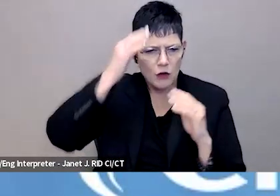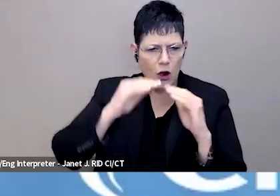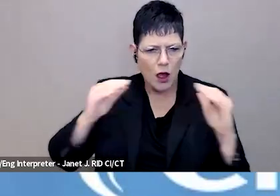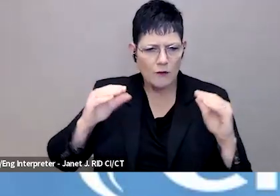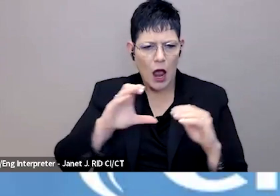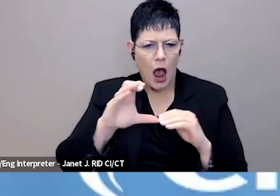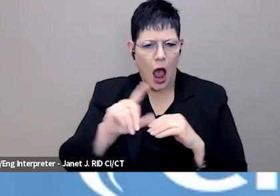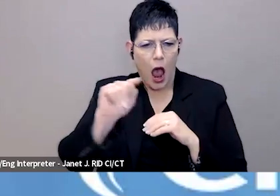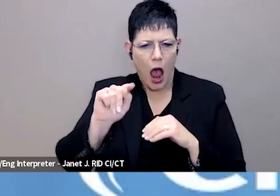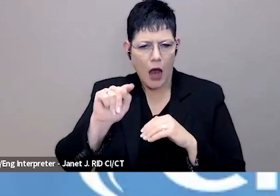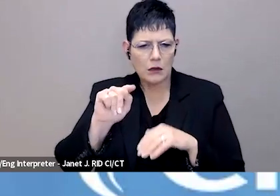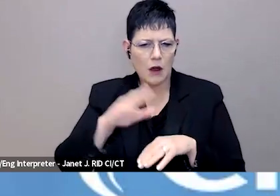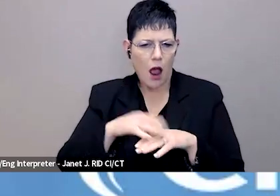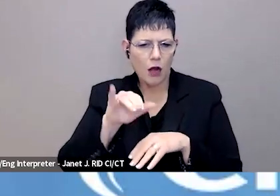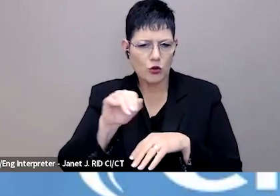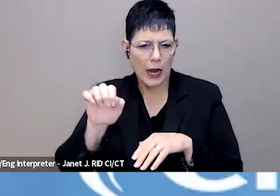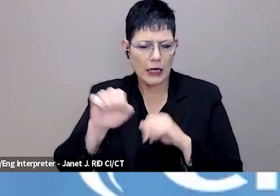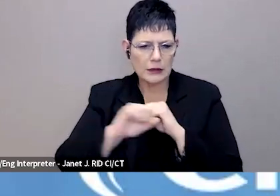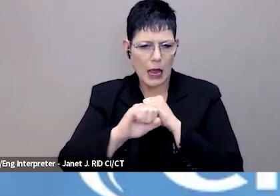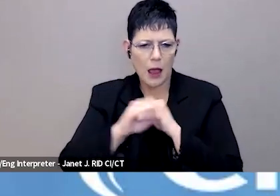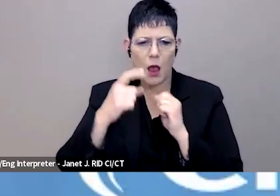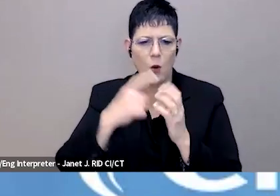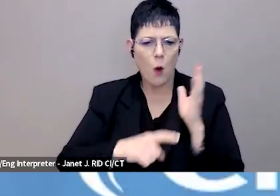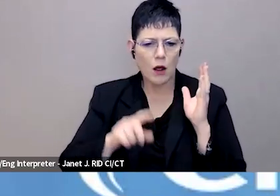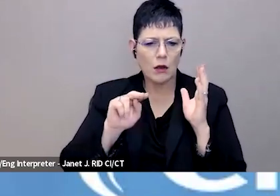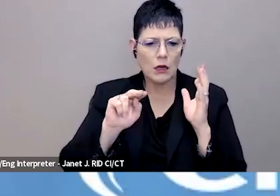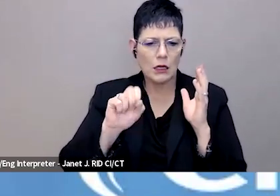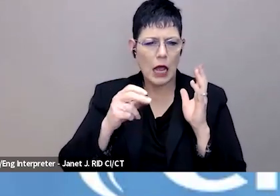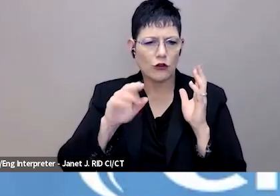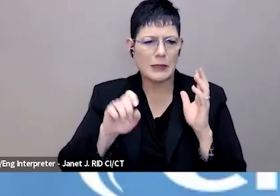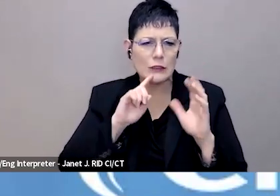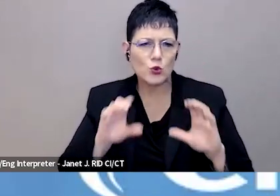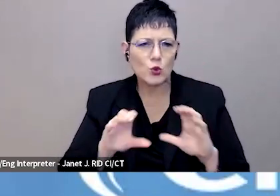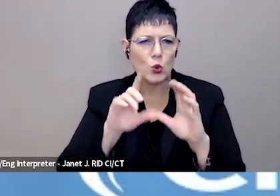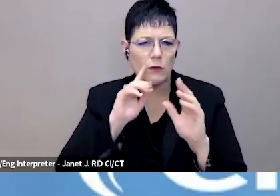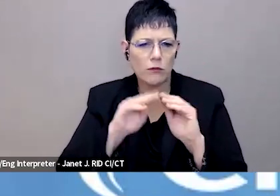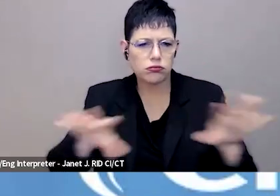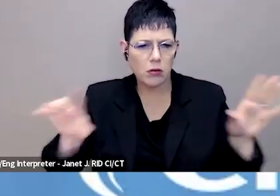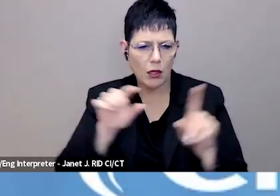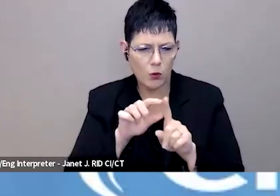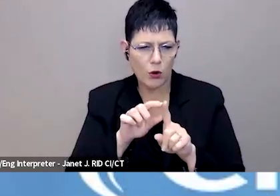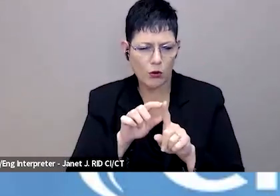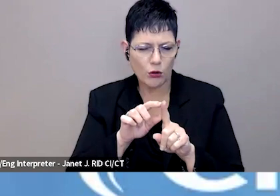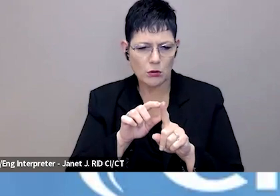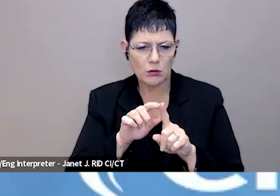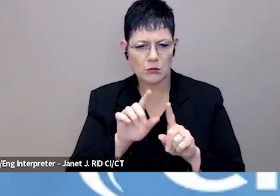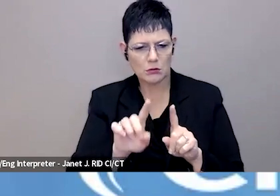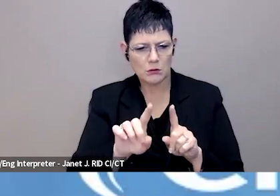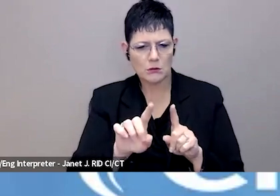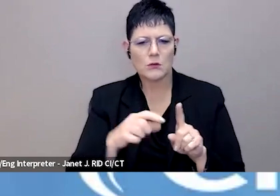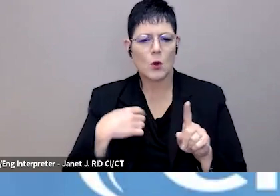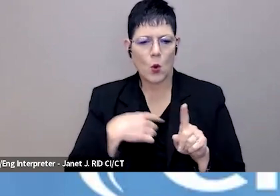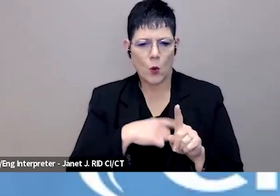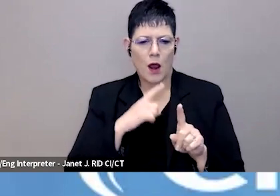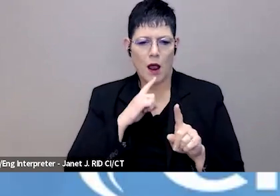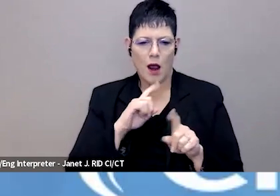Raise campaign and what folks at NASHB are doing to kind of get information out. So I think, we're definitely all in